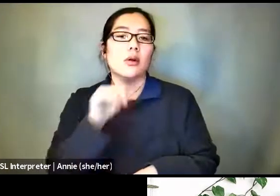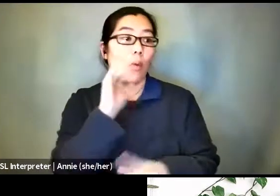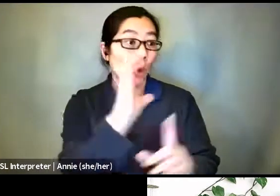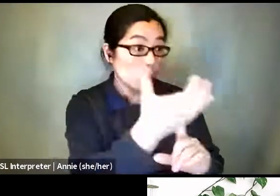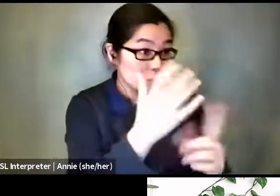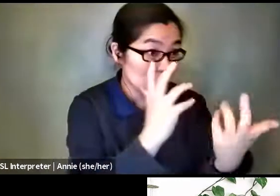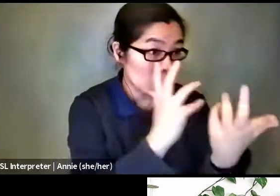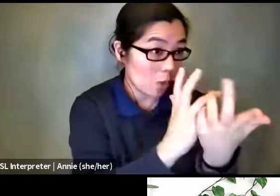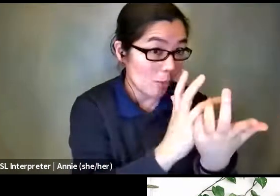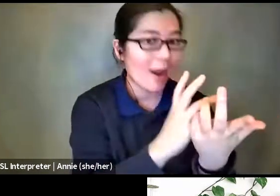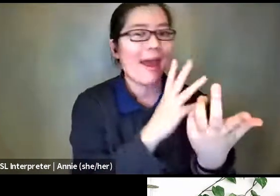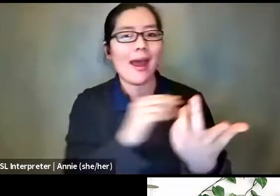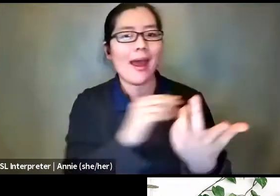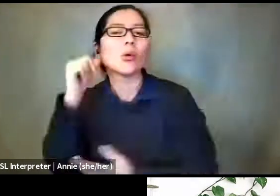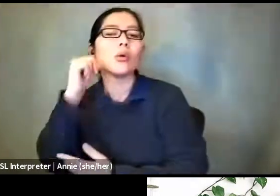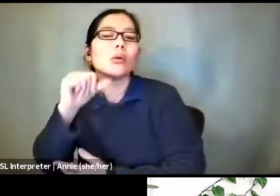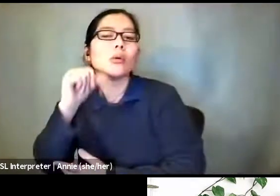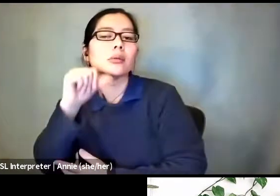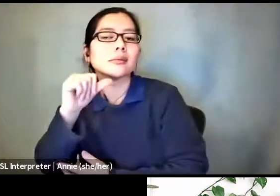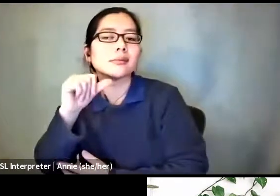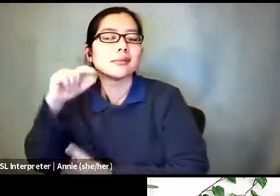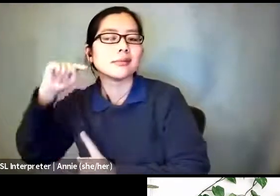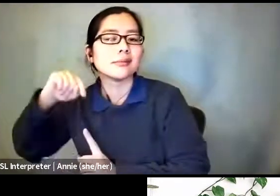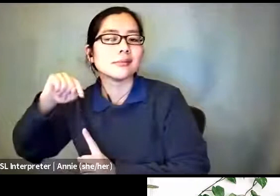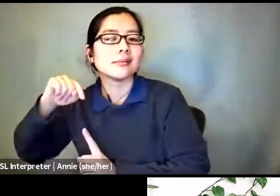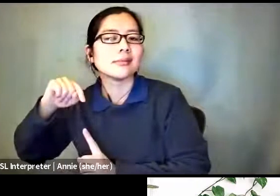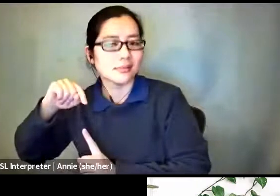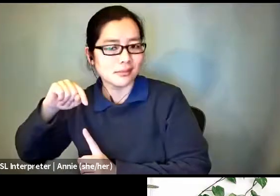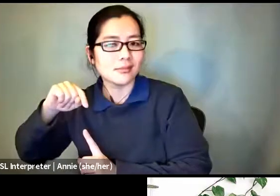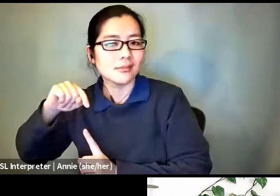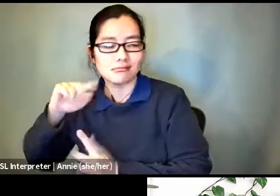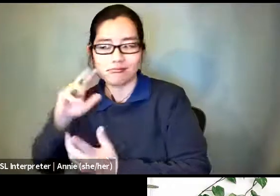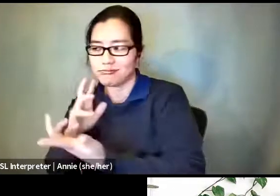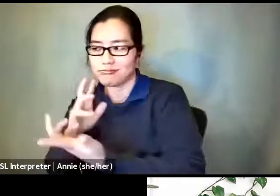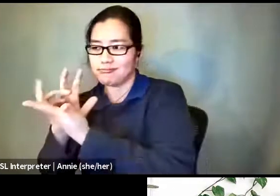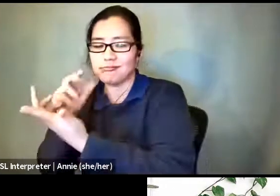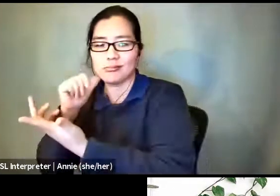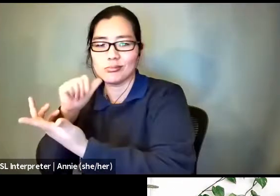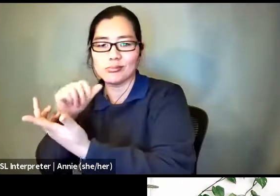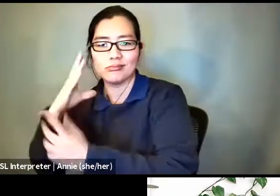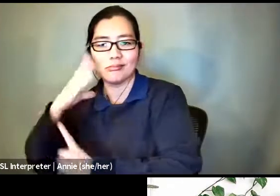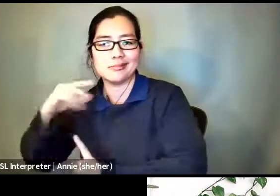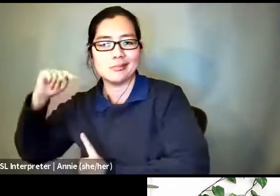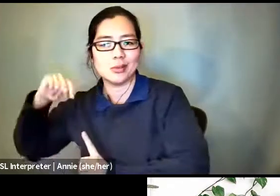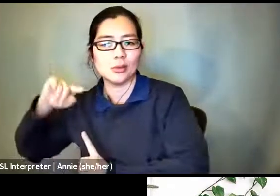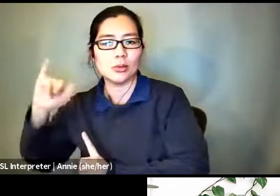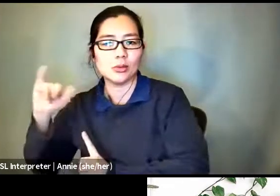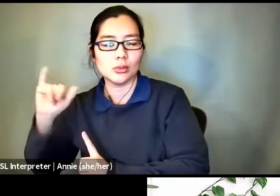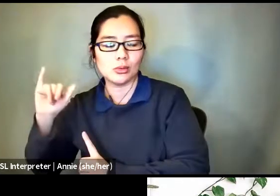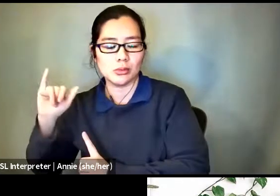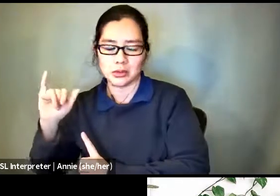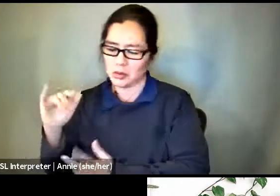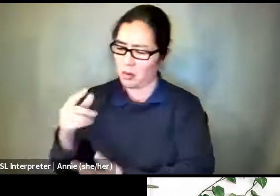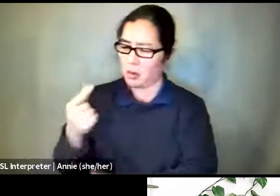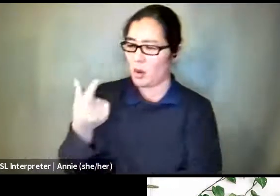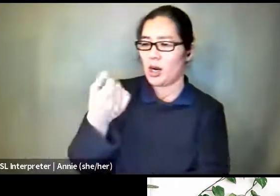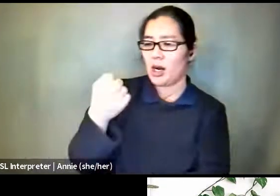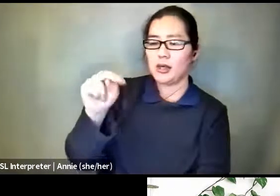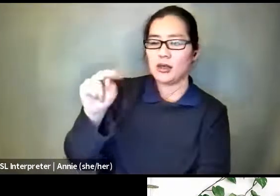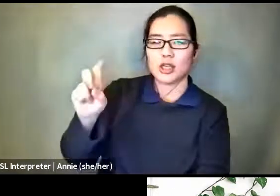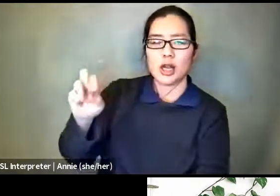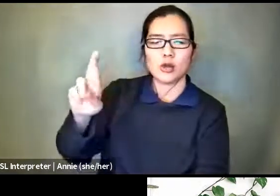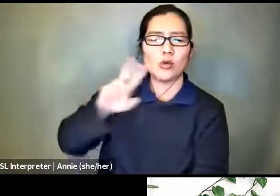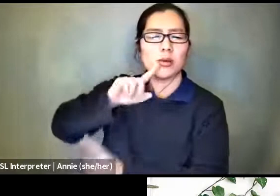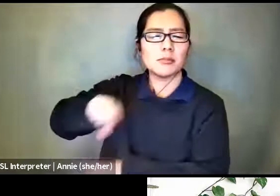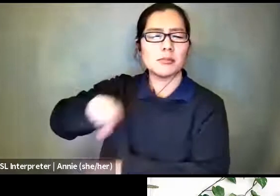to, will receive value from. What does gender responsive mean on top